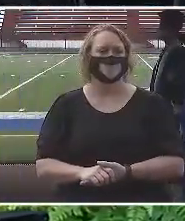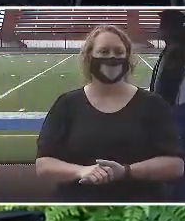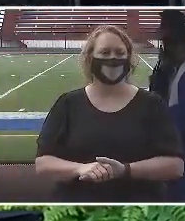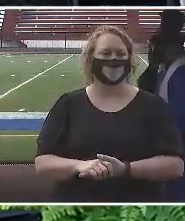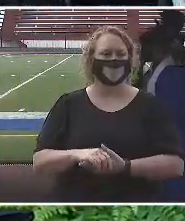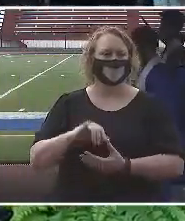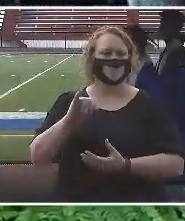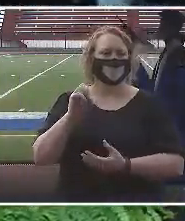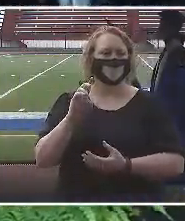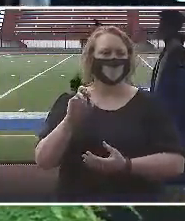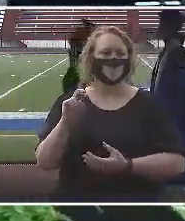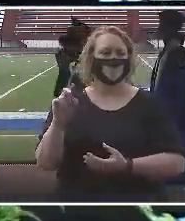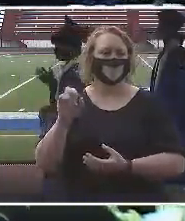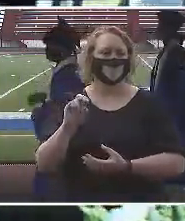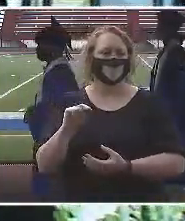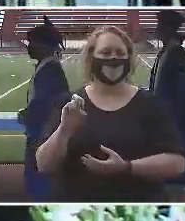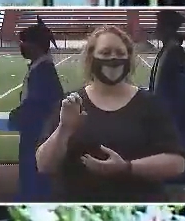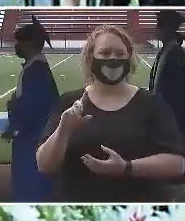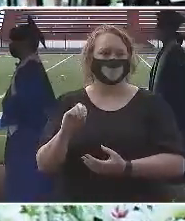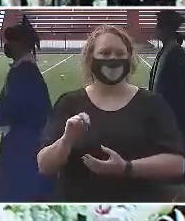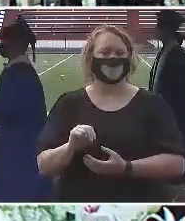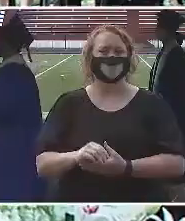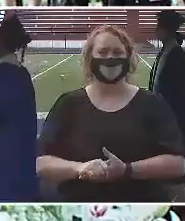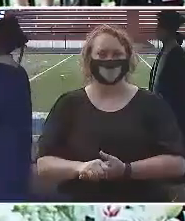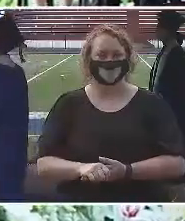Jelena Gilliam.